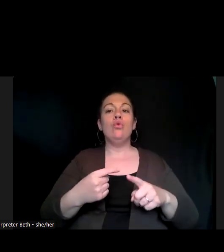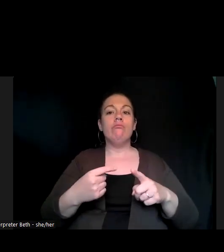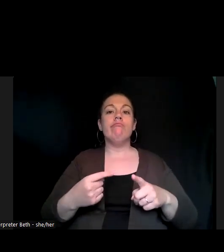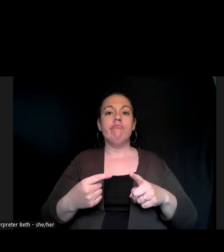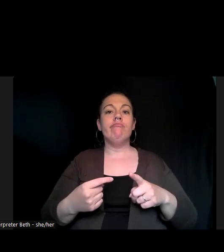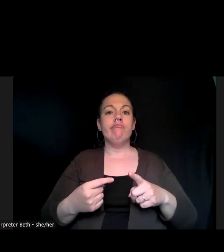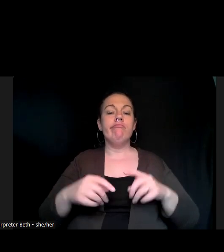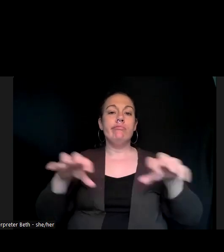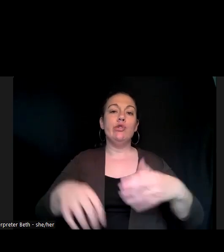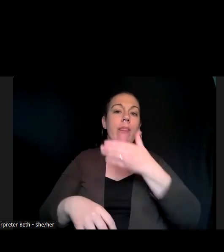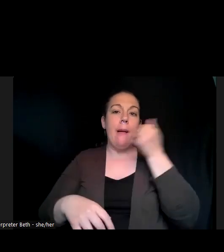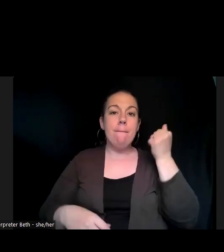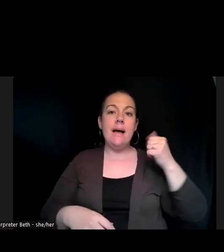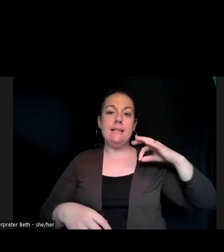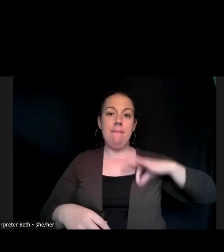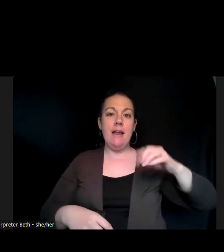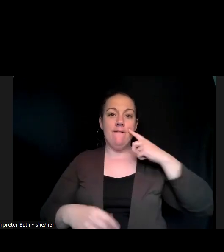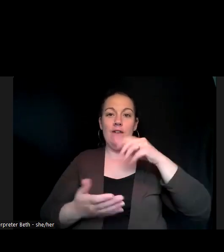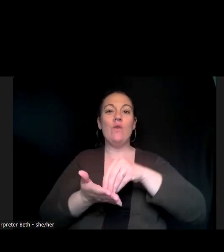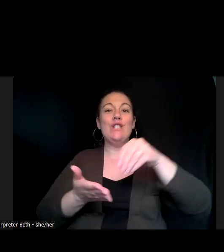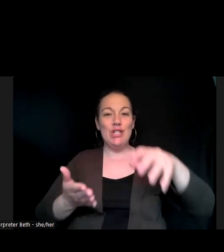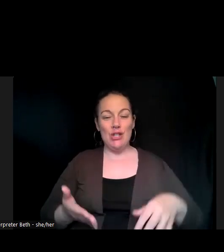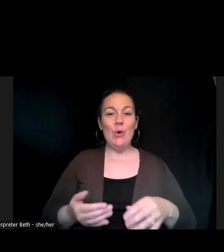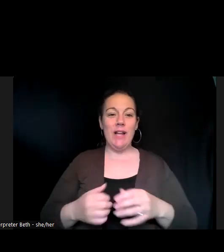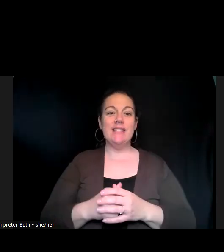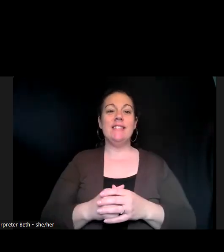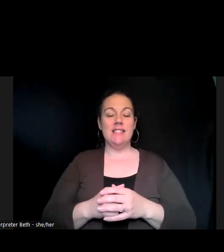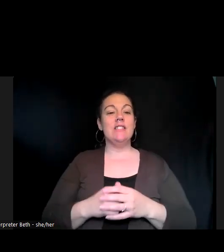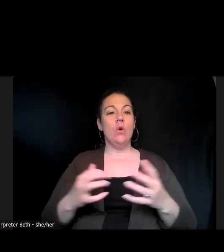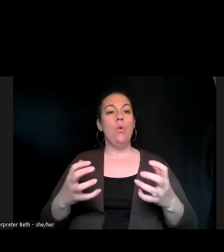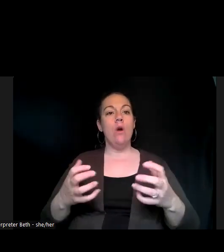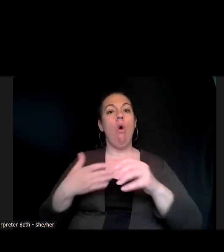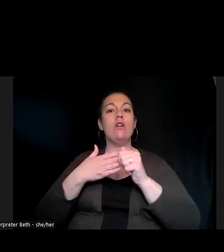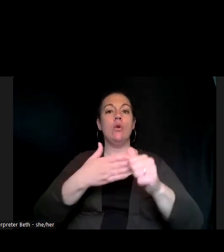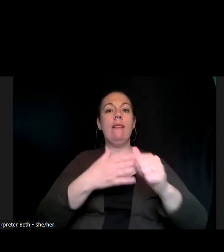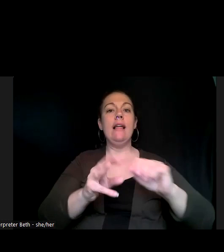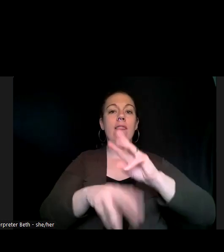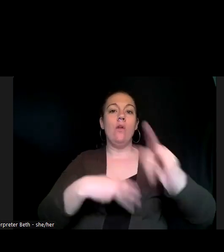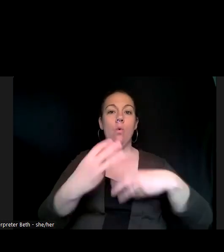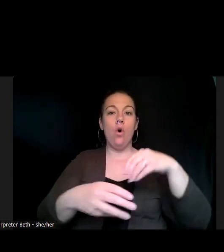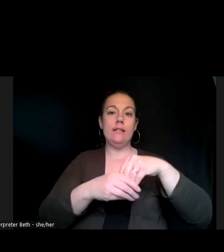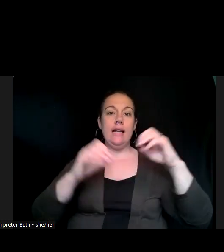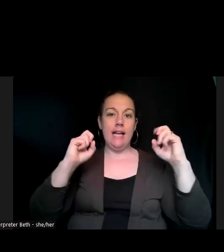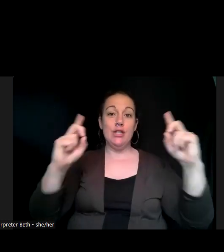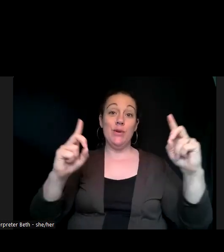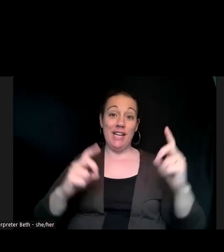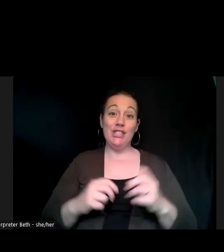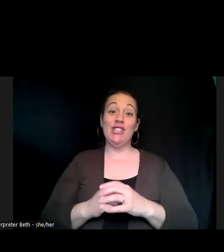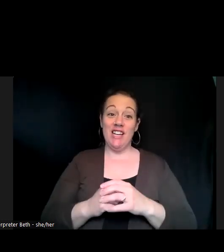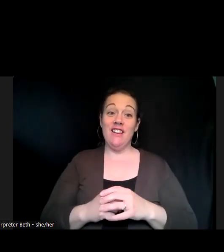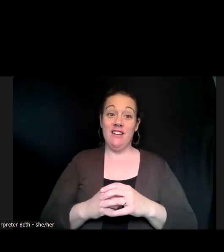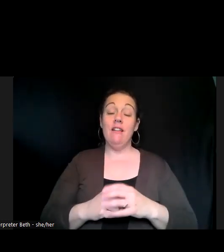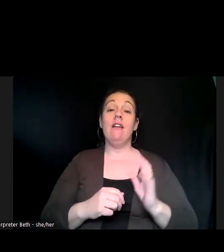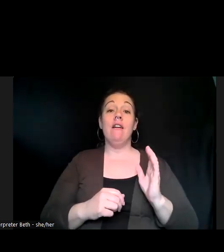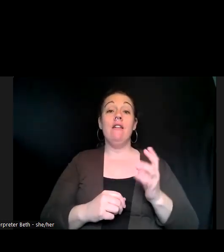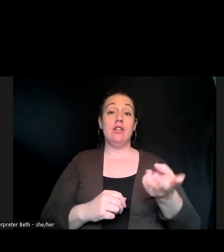Secretary's ultimate strategic plan for the department, which is for us to raise the bar and lead the world on education. In fact, 2 of his goals